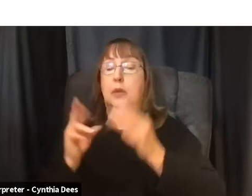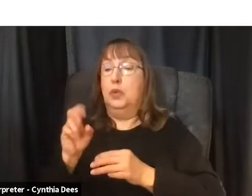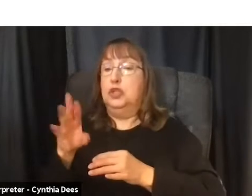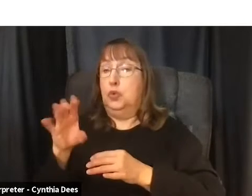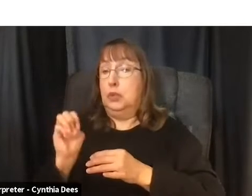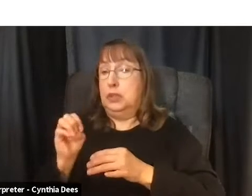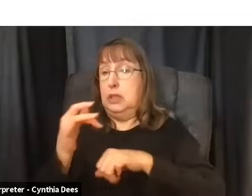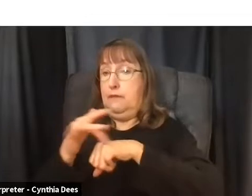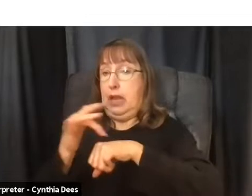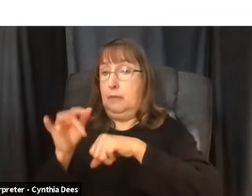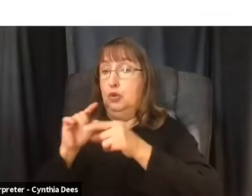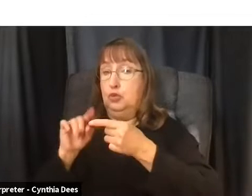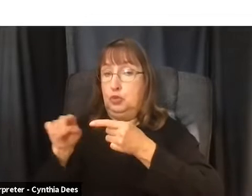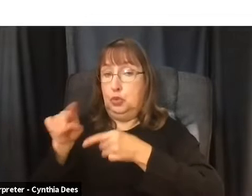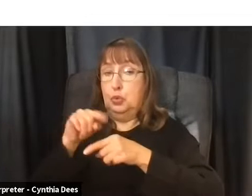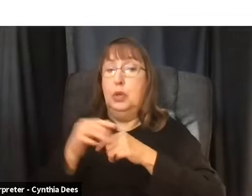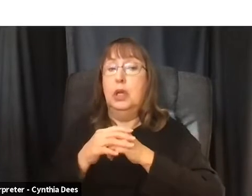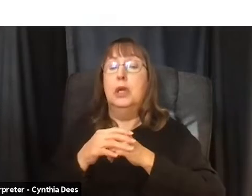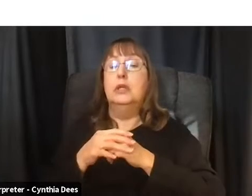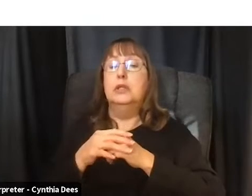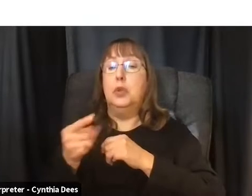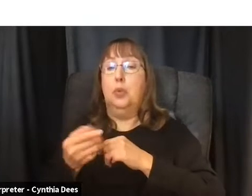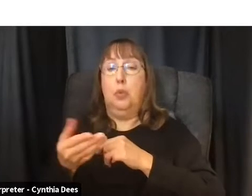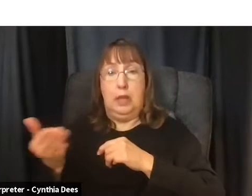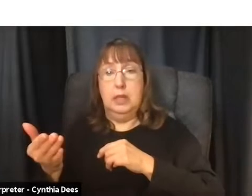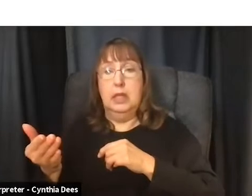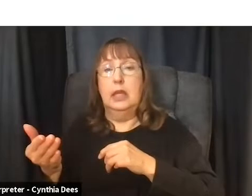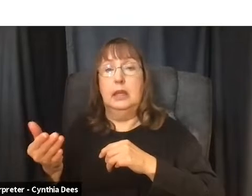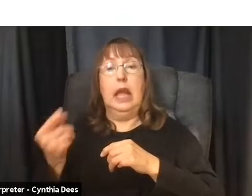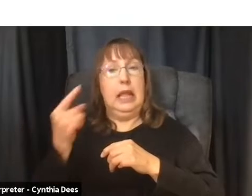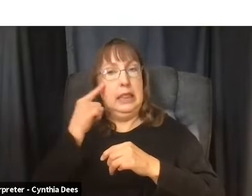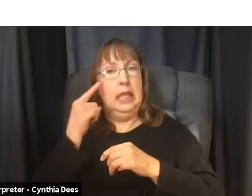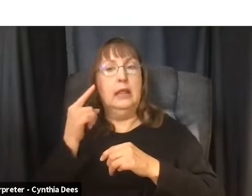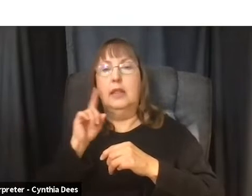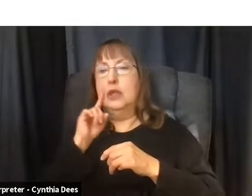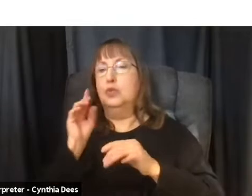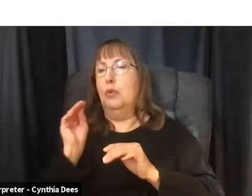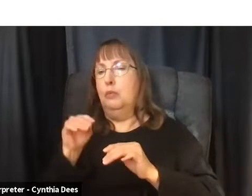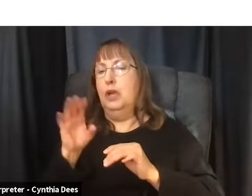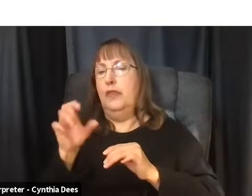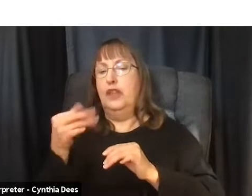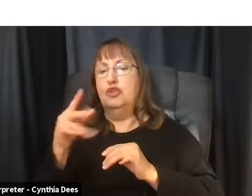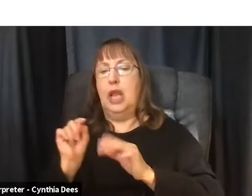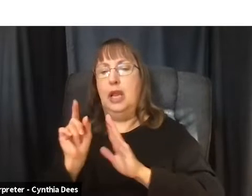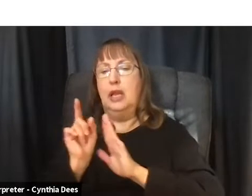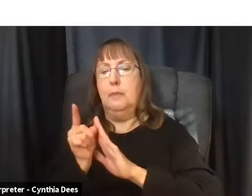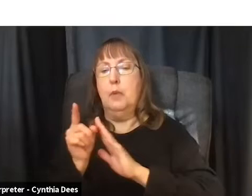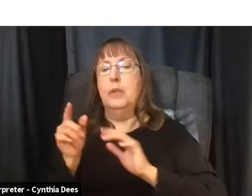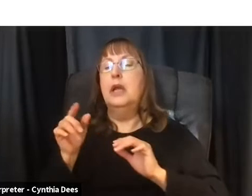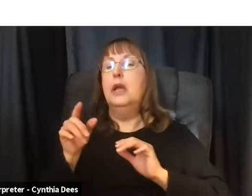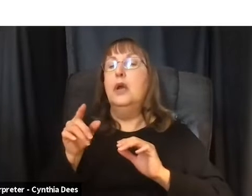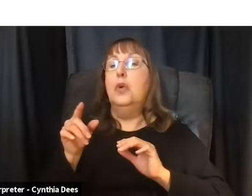to you. So one thing, and this can, I think will be put in the chat in a moment, is that we do have